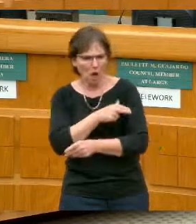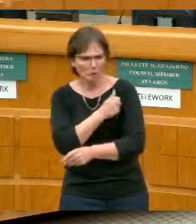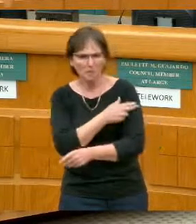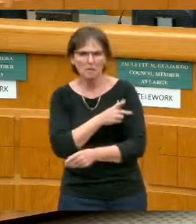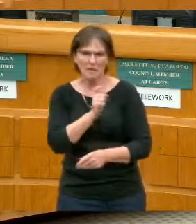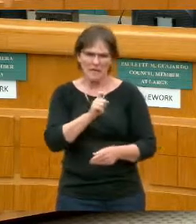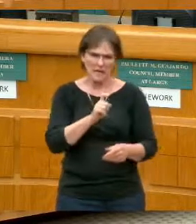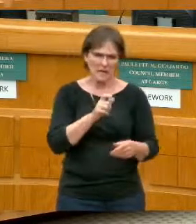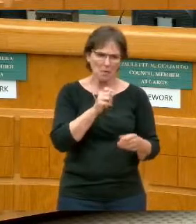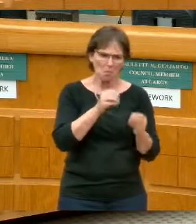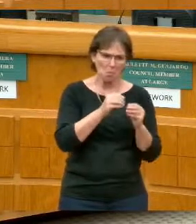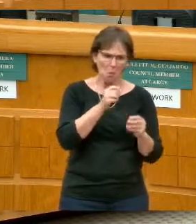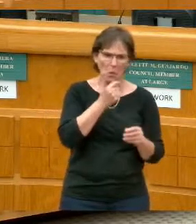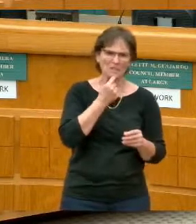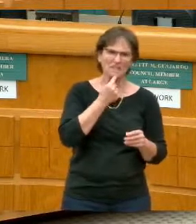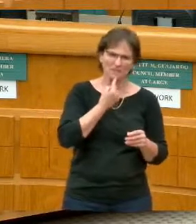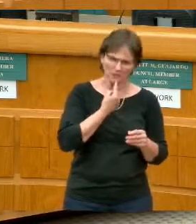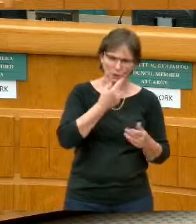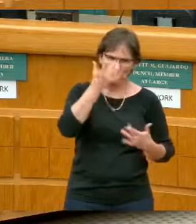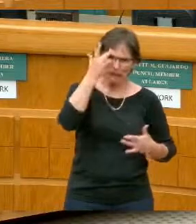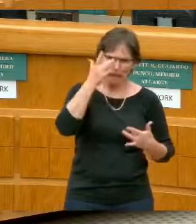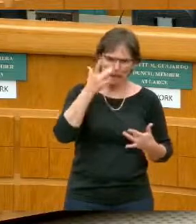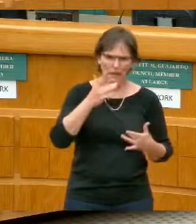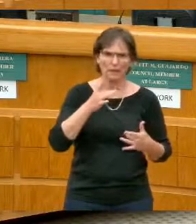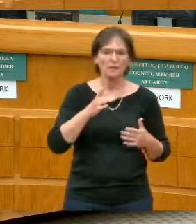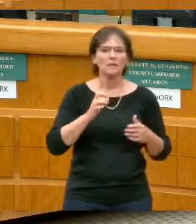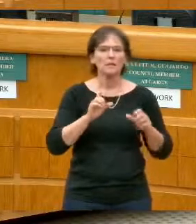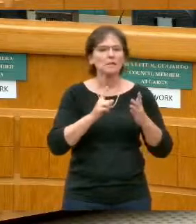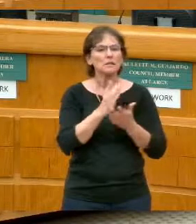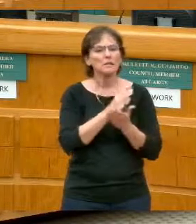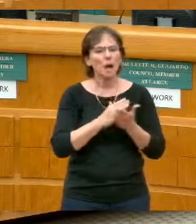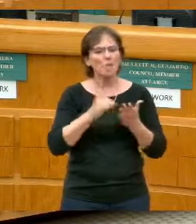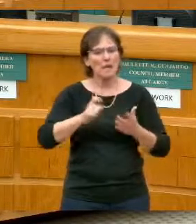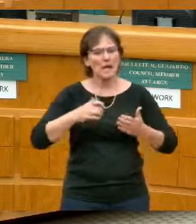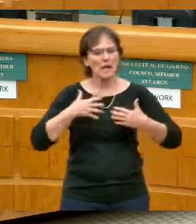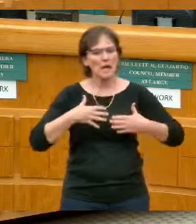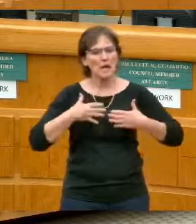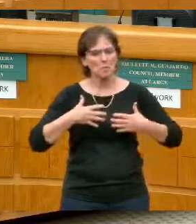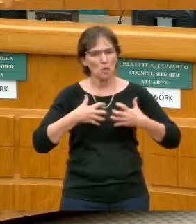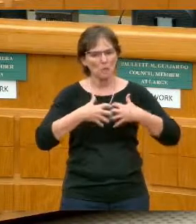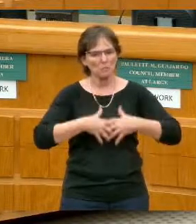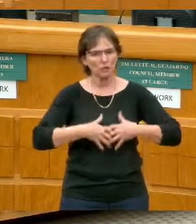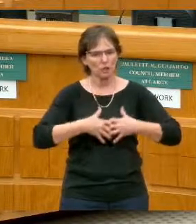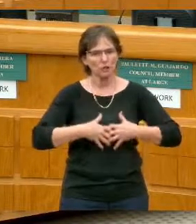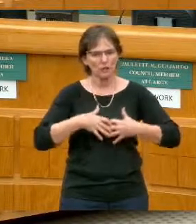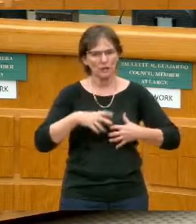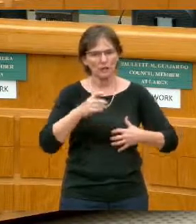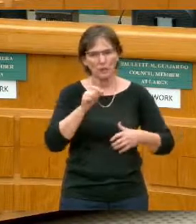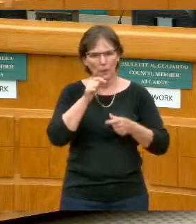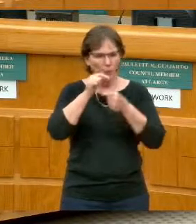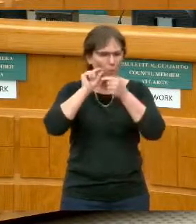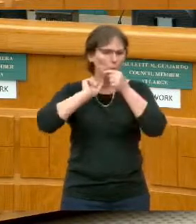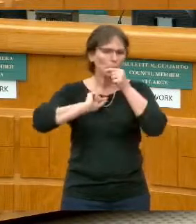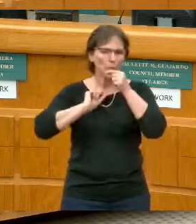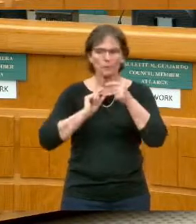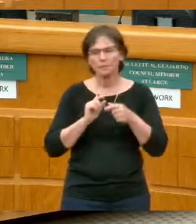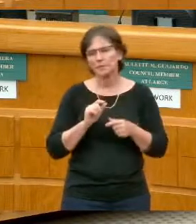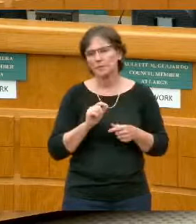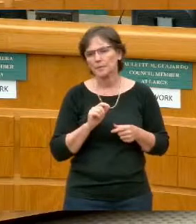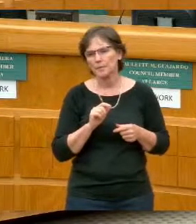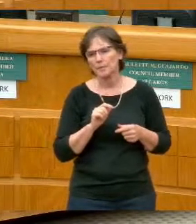of these patients will end up on ventilators, and we know that some of these patients will end up losing. So